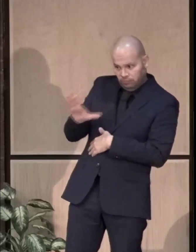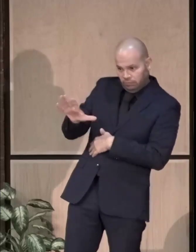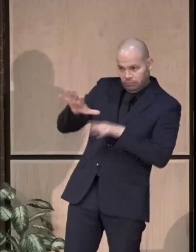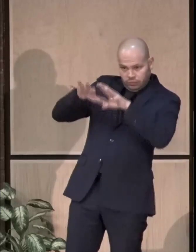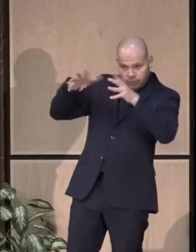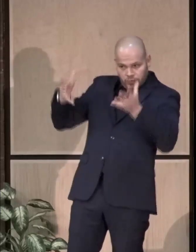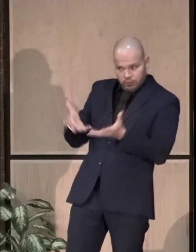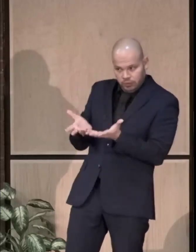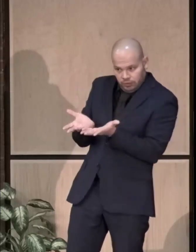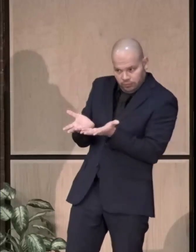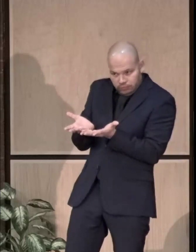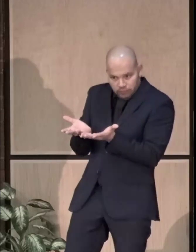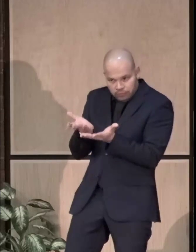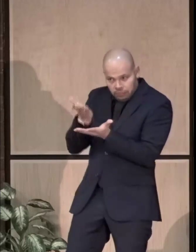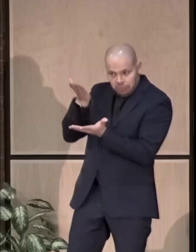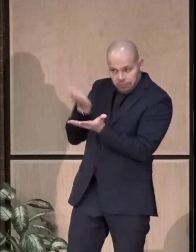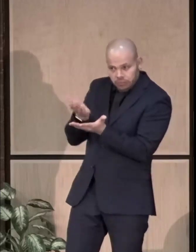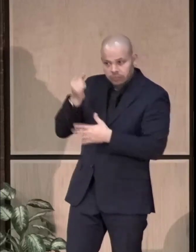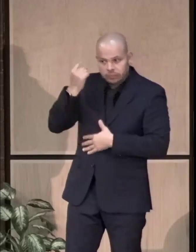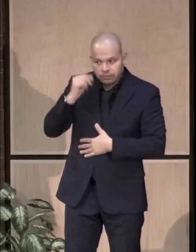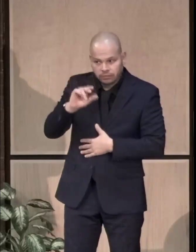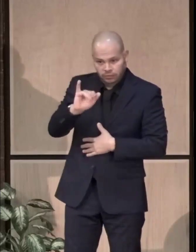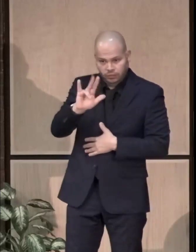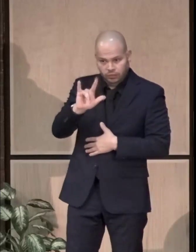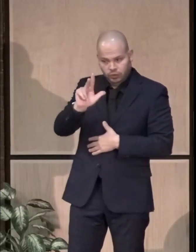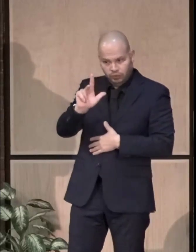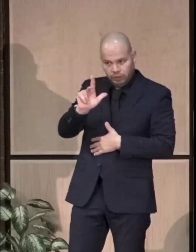dated July 23rd.